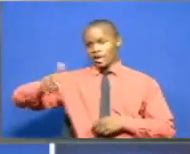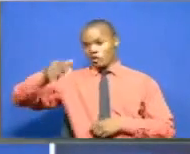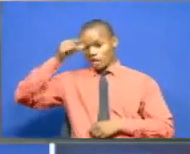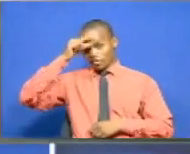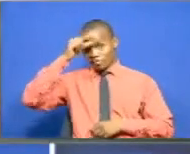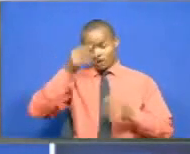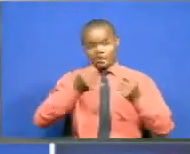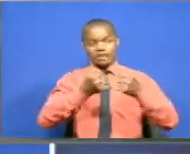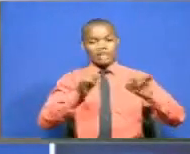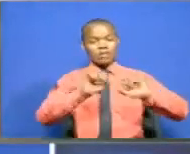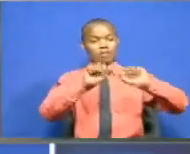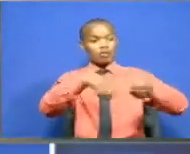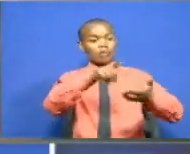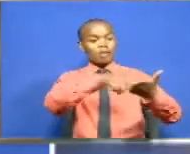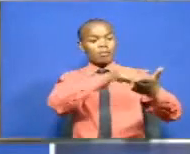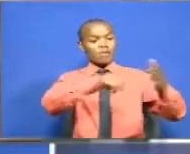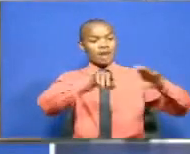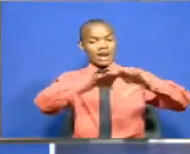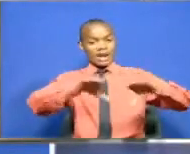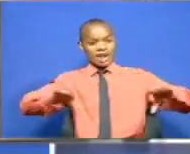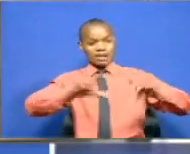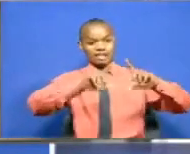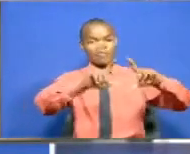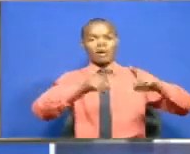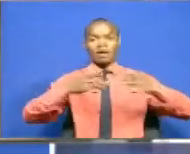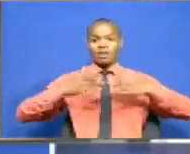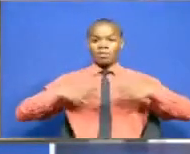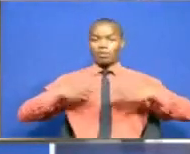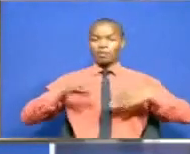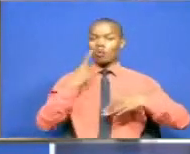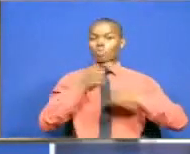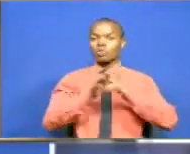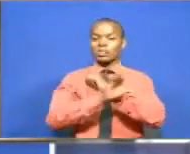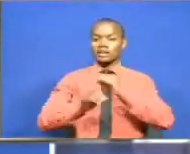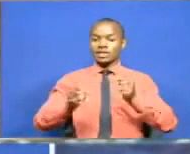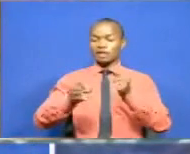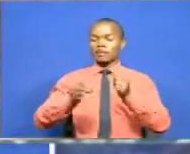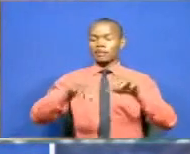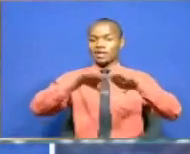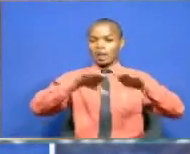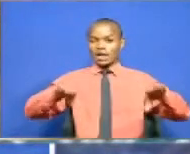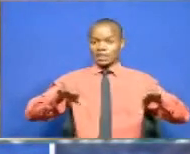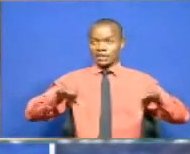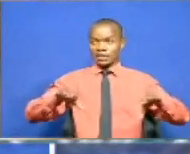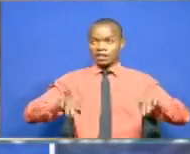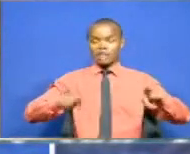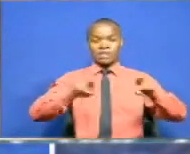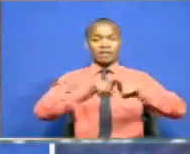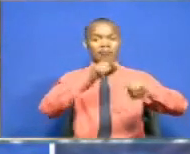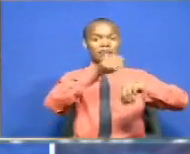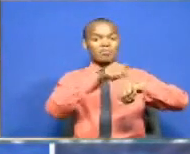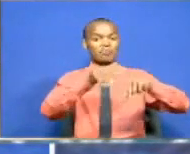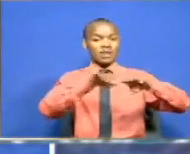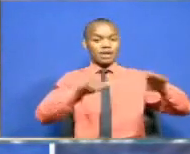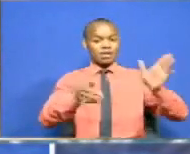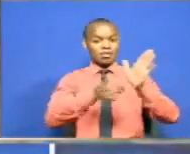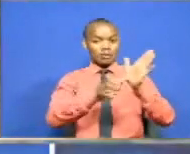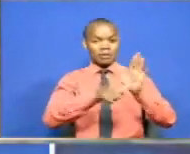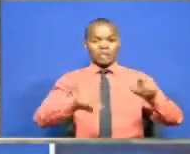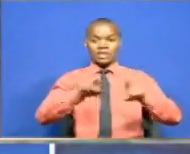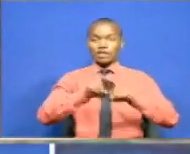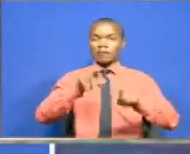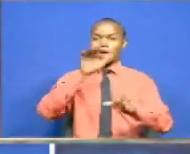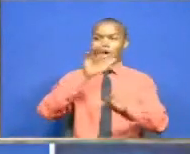effort with the national government. This comes as land officials in the county are on the spot for alleged involvement in land fraud, in which dozens